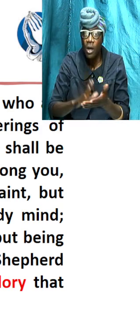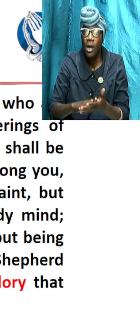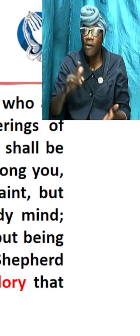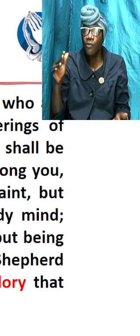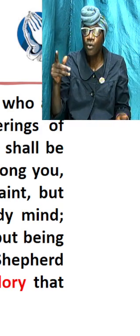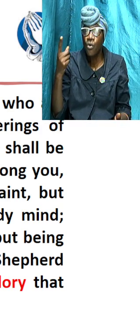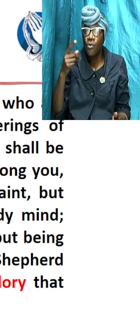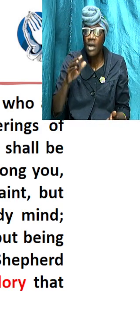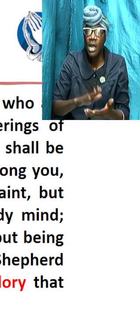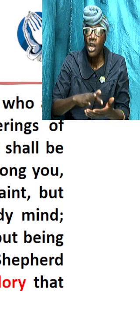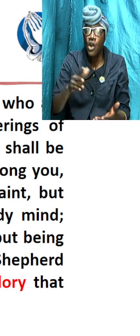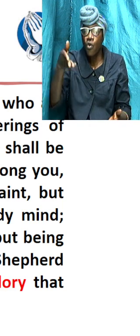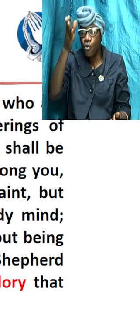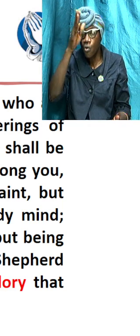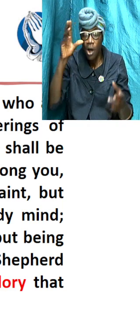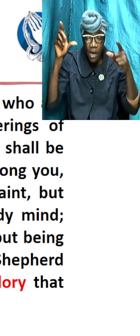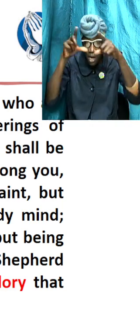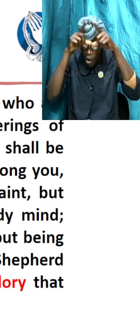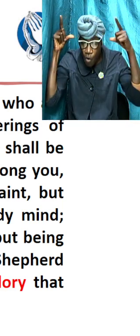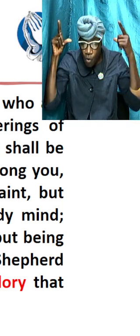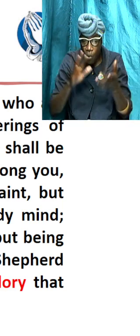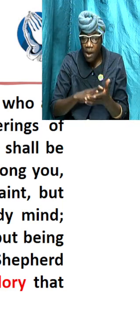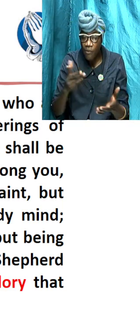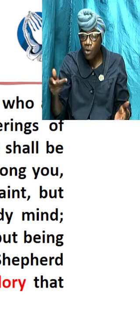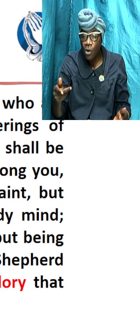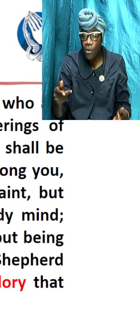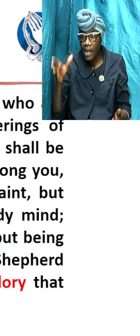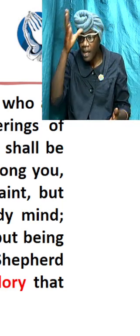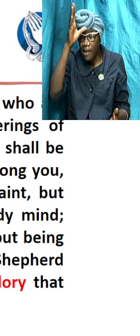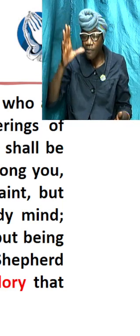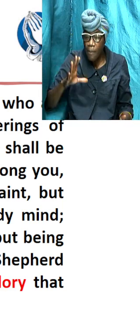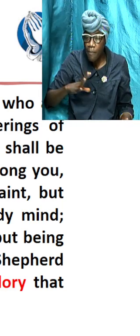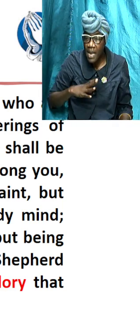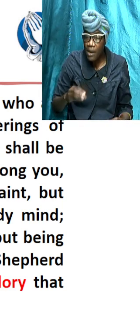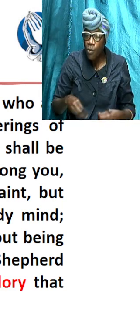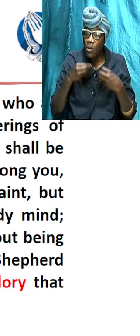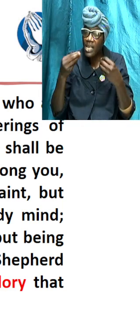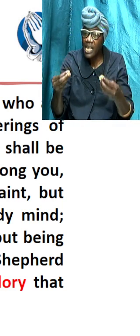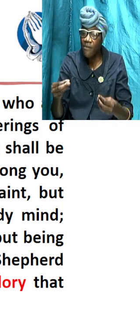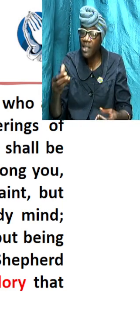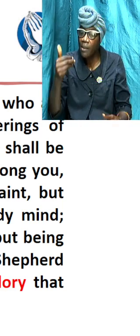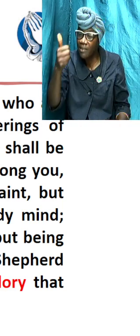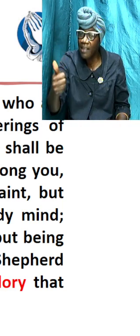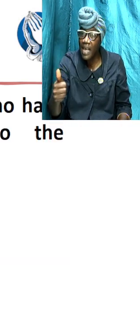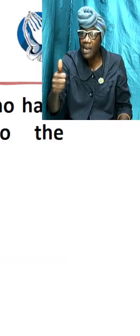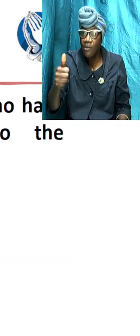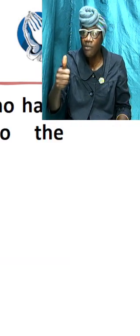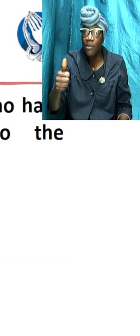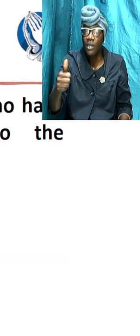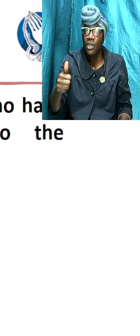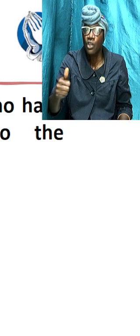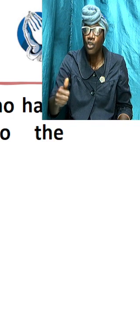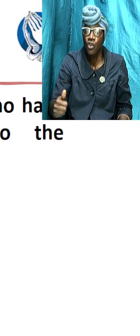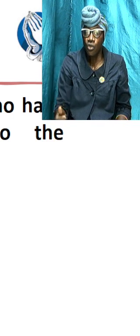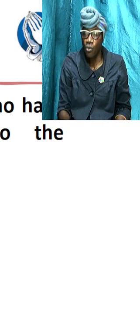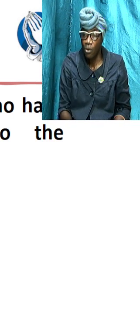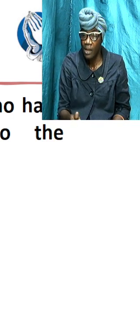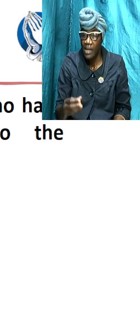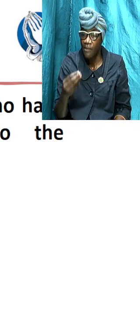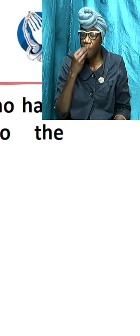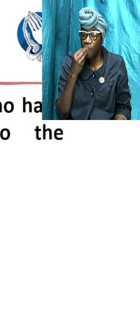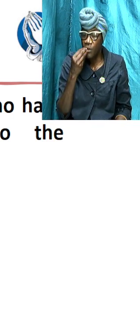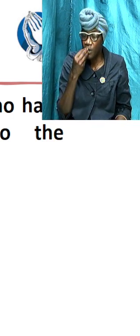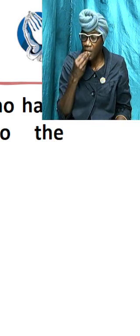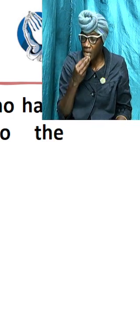for men who have given themselves faithfully to the shepherding of the flock. Amen. Praise God. Then you have